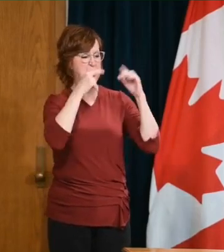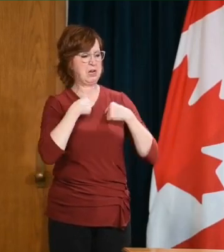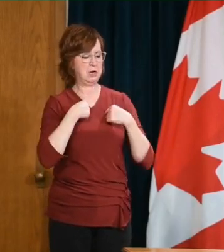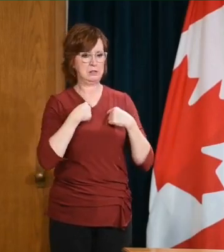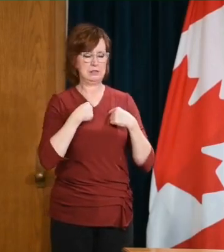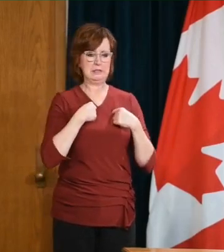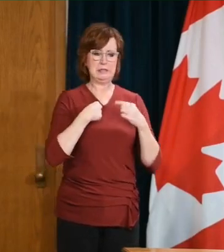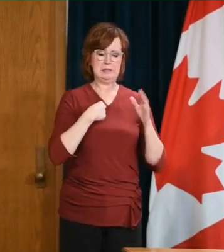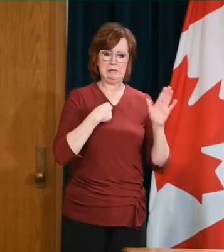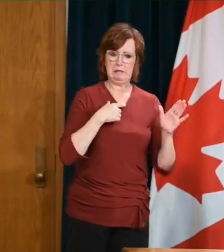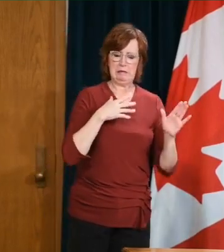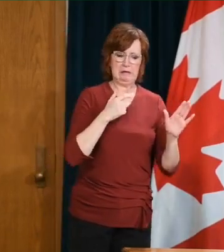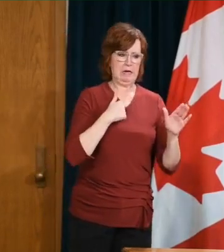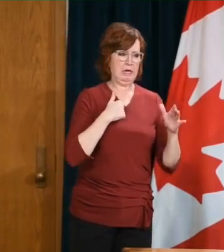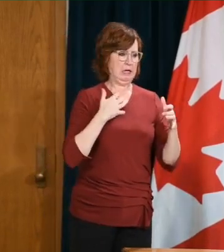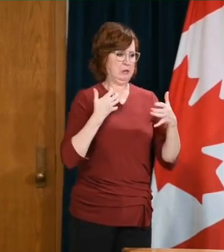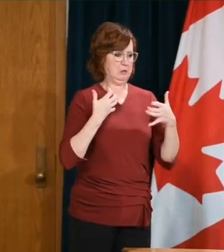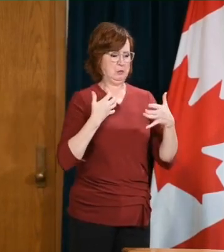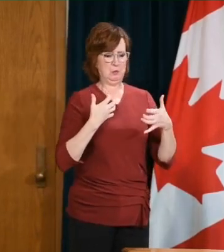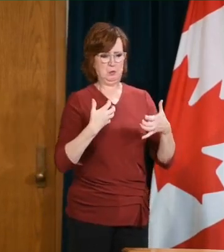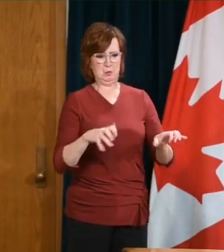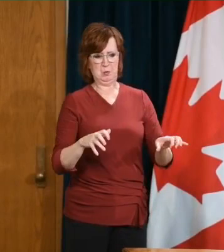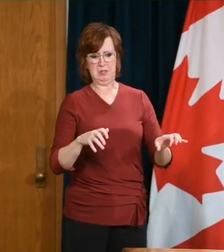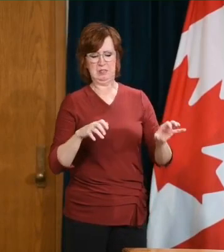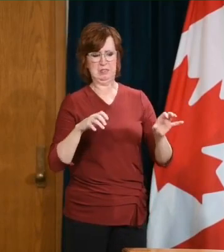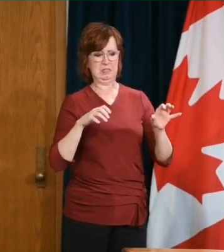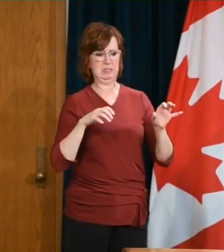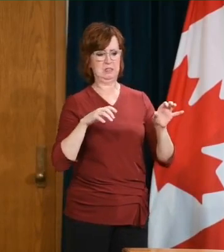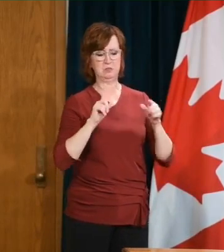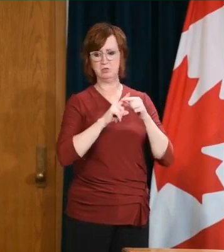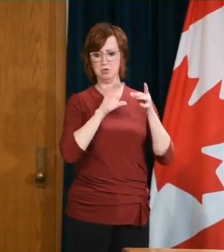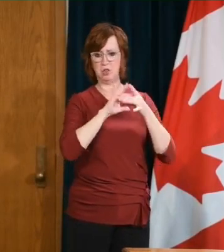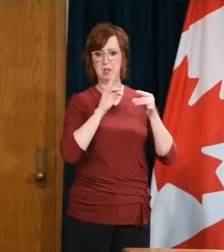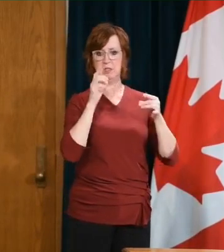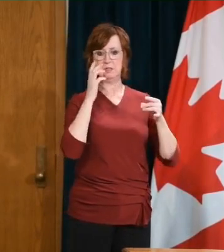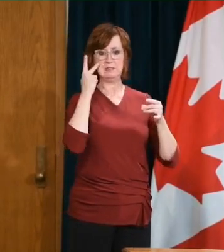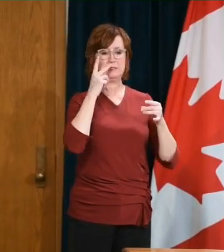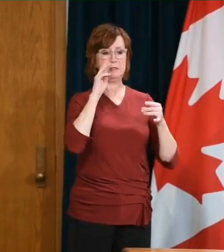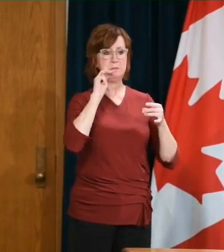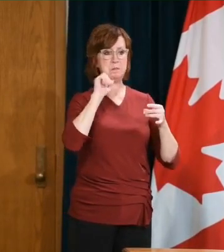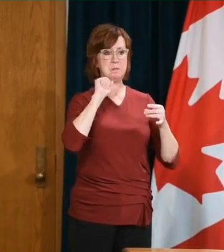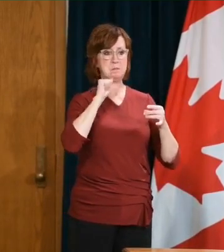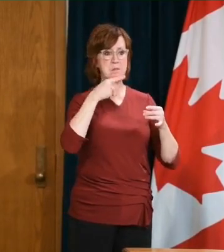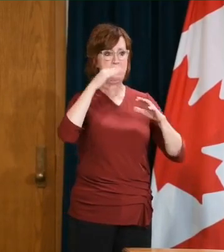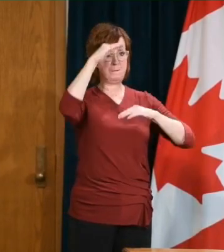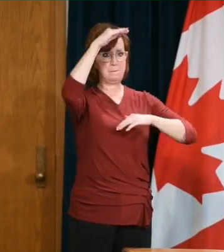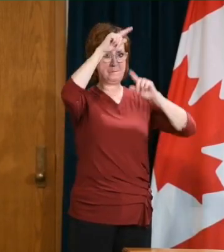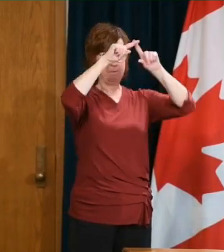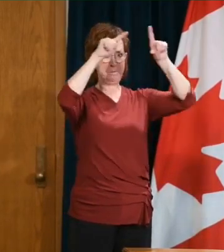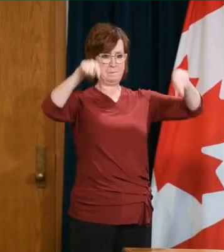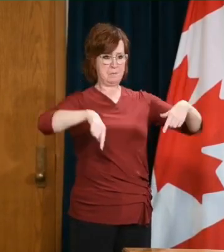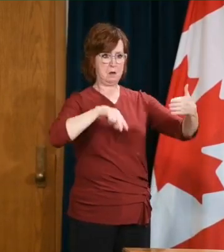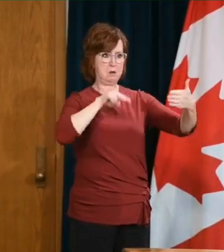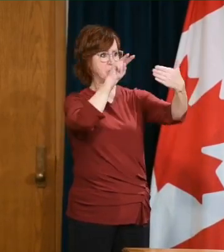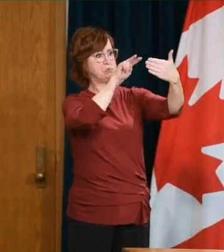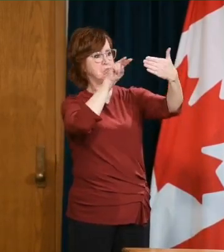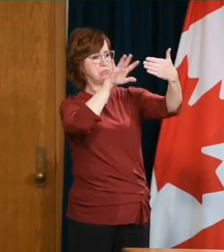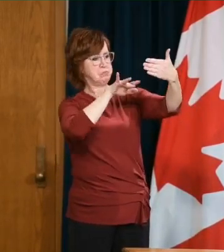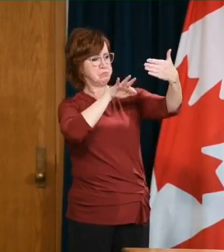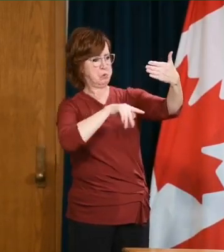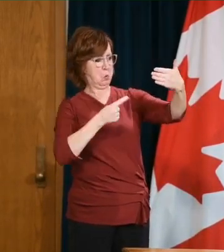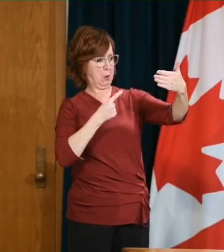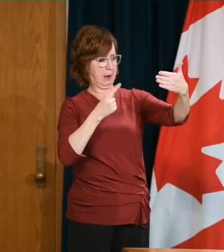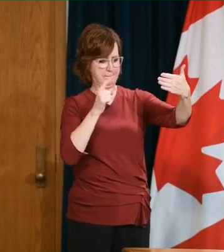a very risky assumption if people looked at a map or a table and said, oh, well, I'm okay in this part of